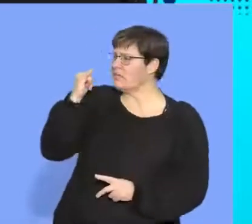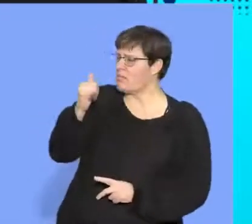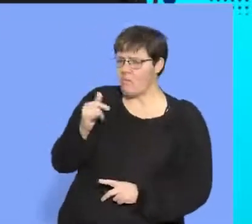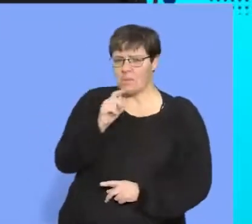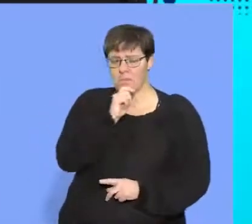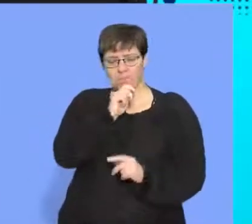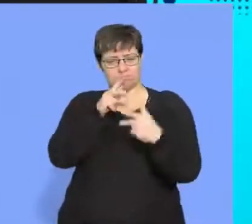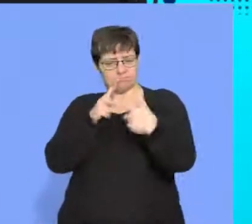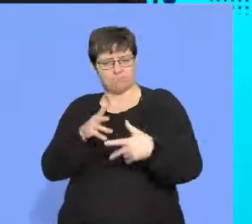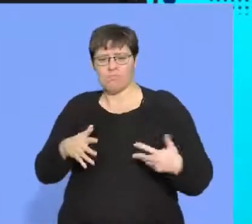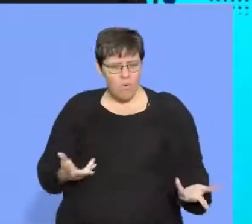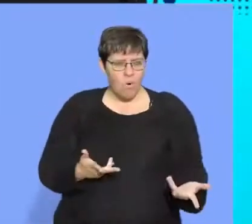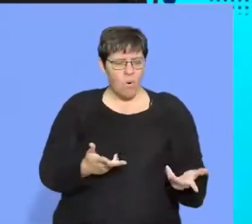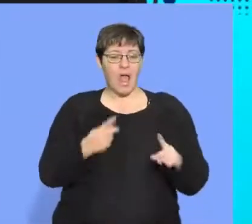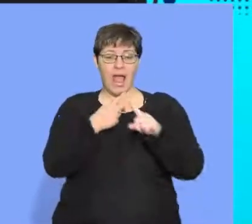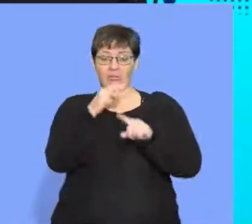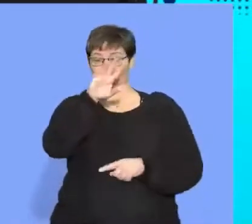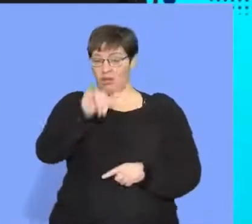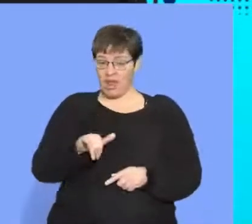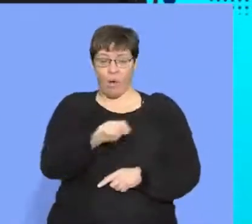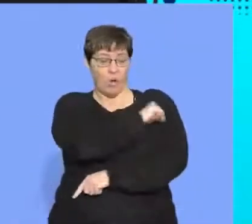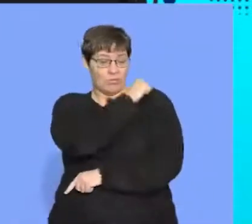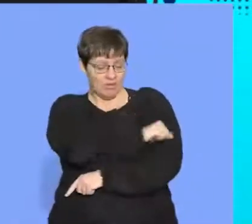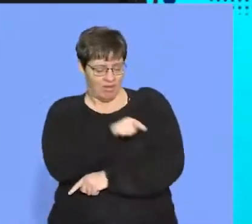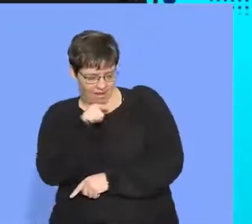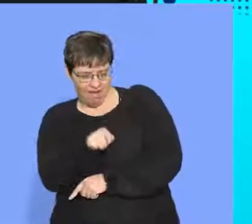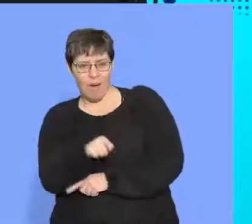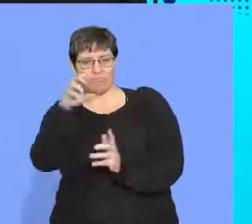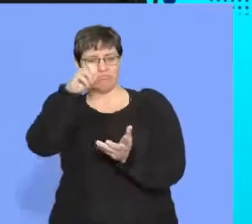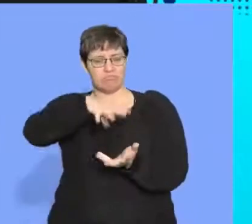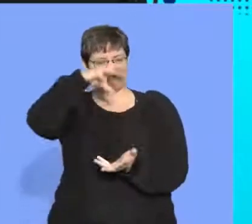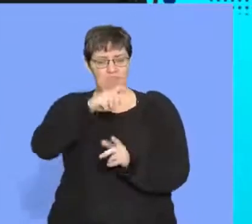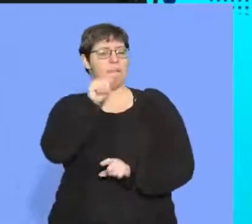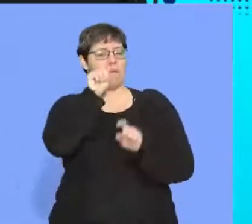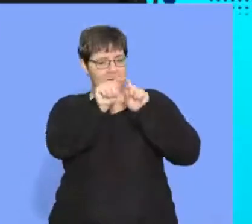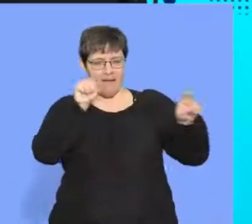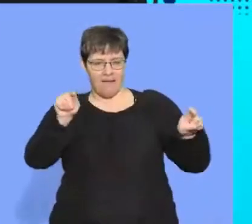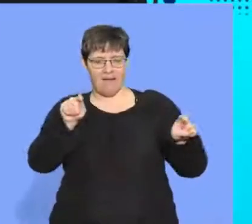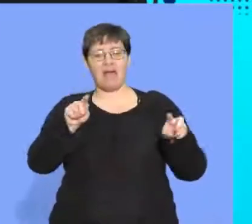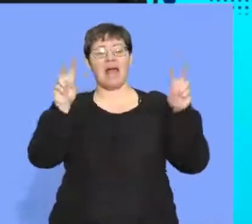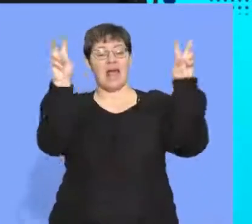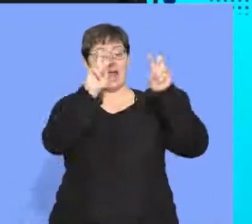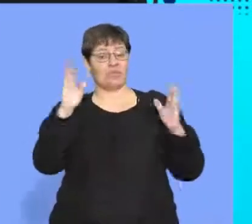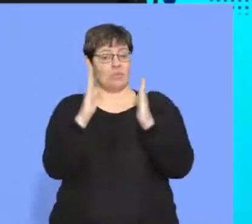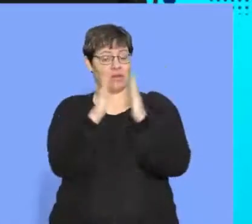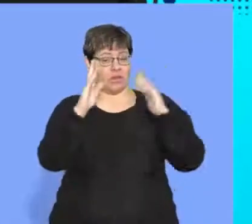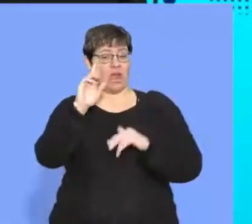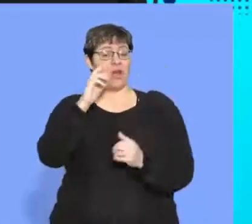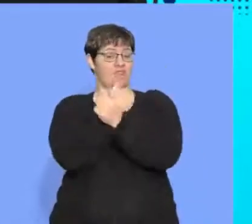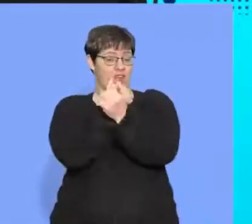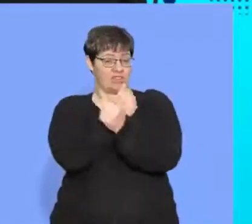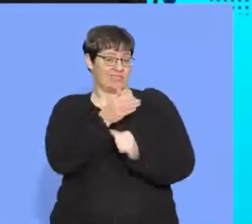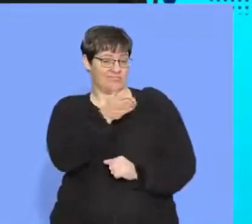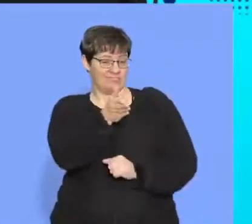call you made this morning, and even the x-rays done in the hospital near you are all examples of electromagnetic